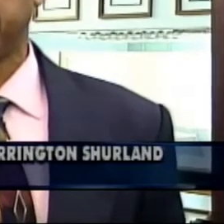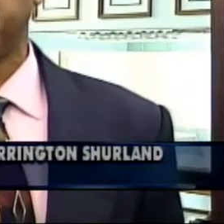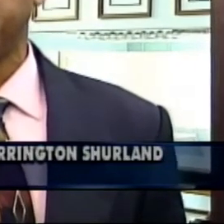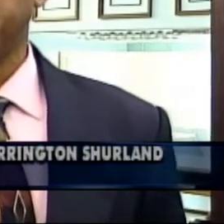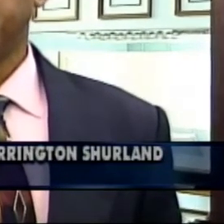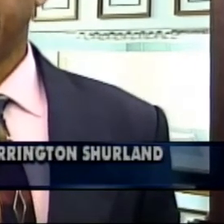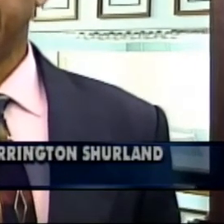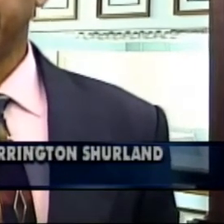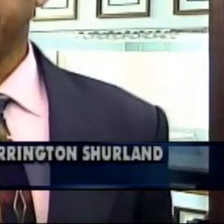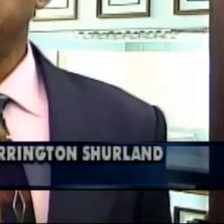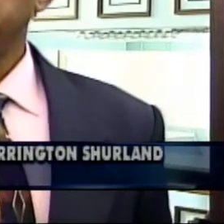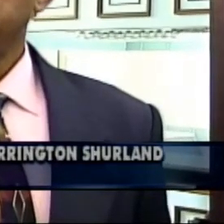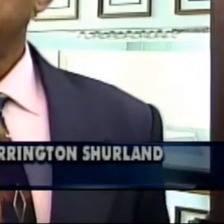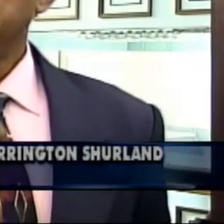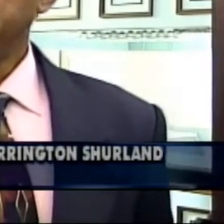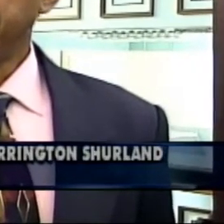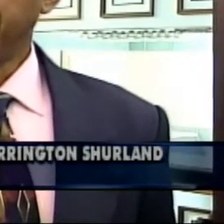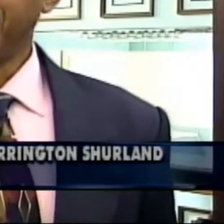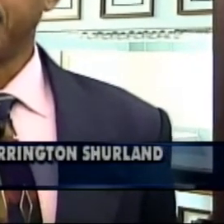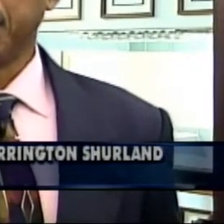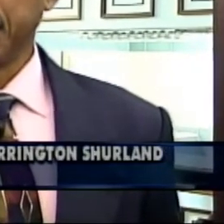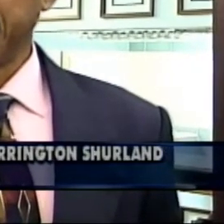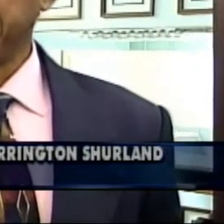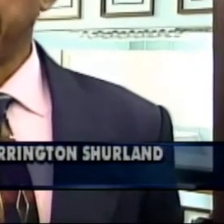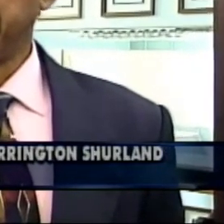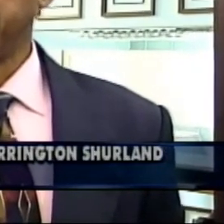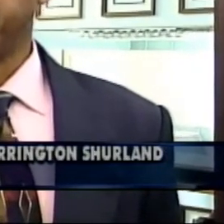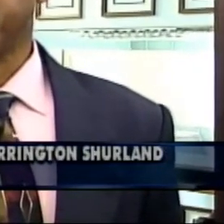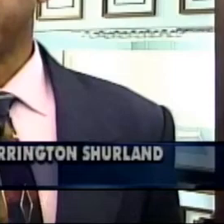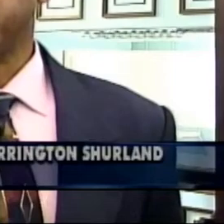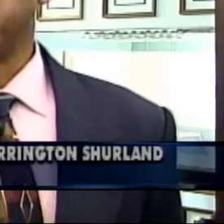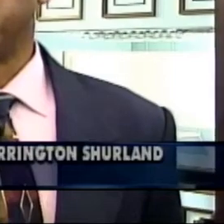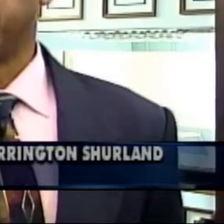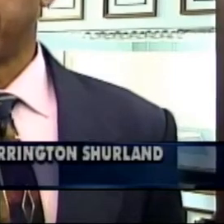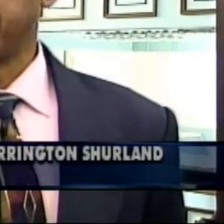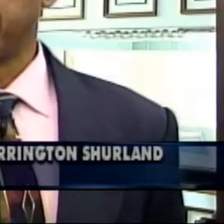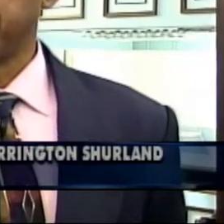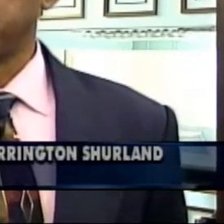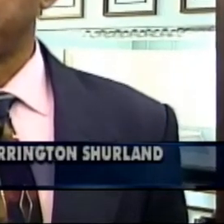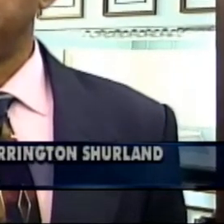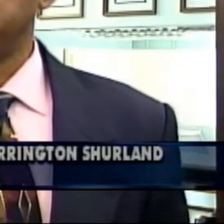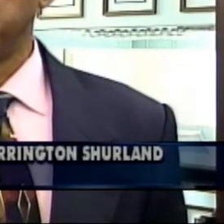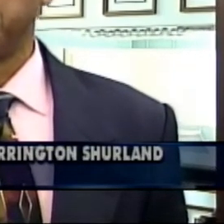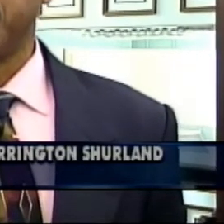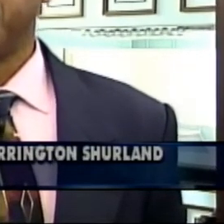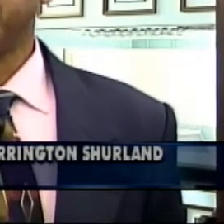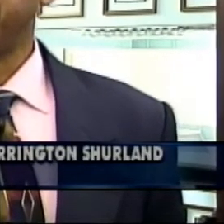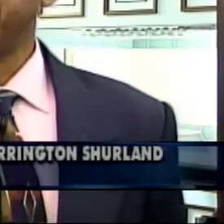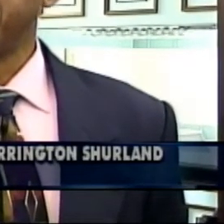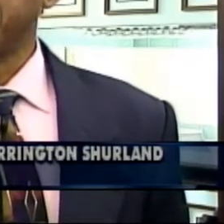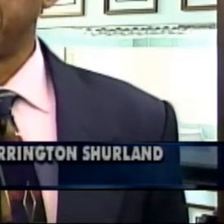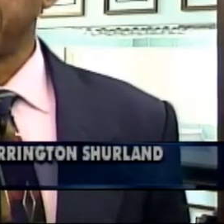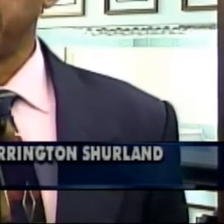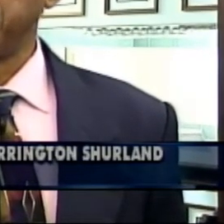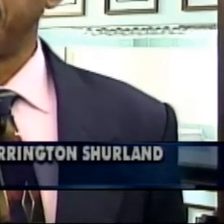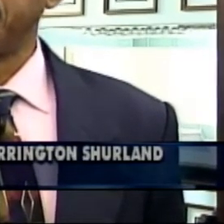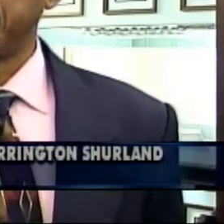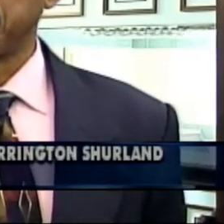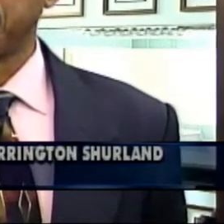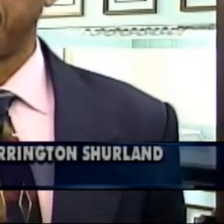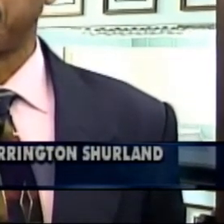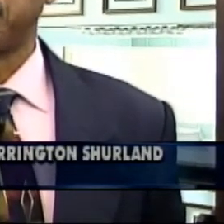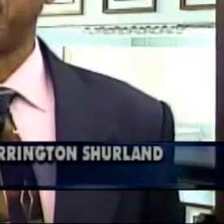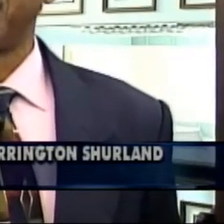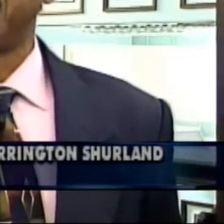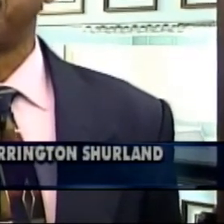that threat. And the ultimate aim of what the RSS is trying to do is to build the capacity within the